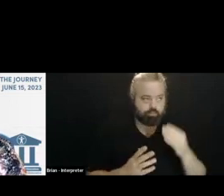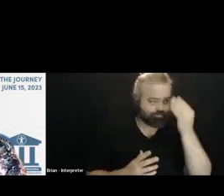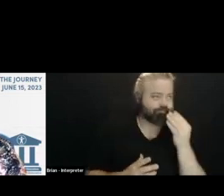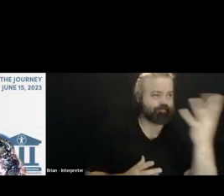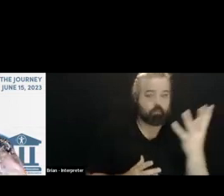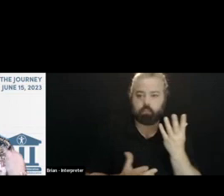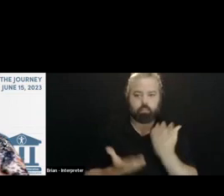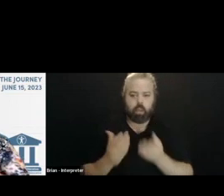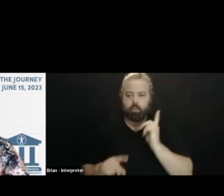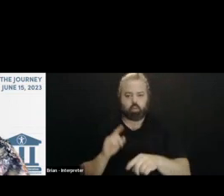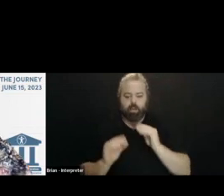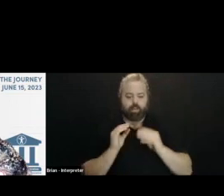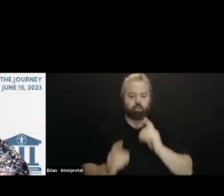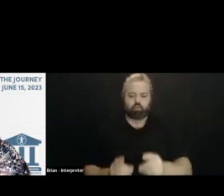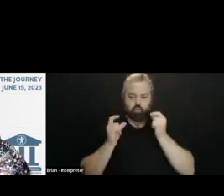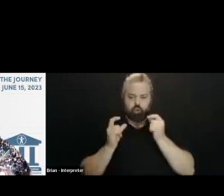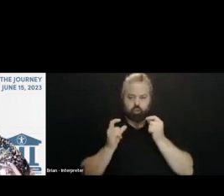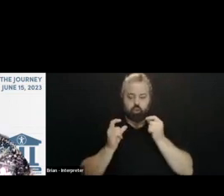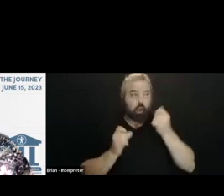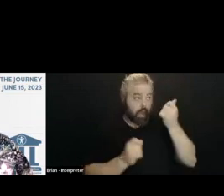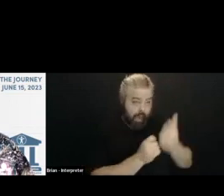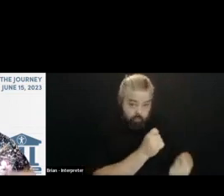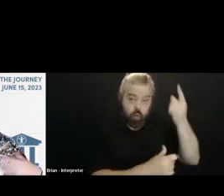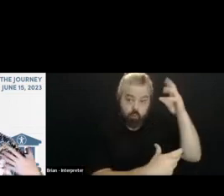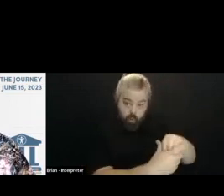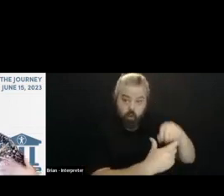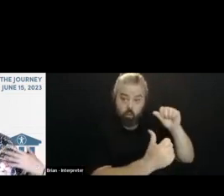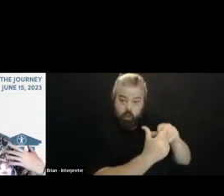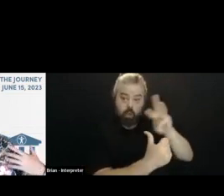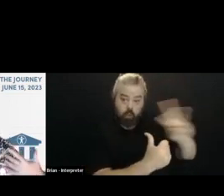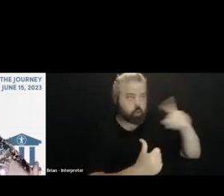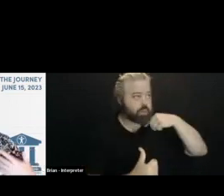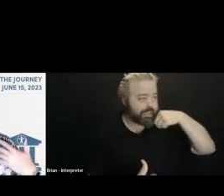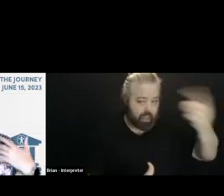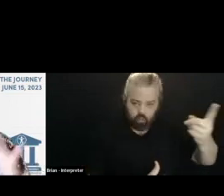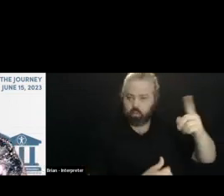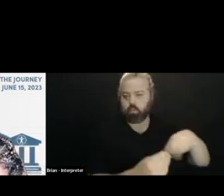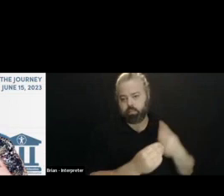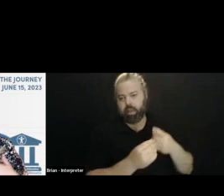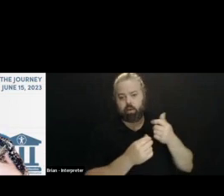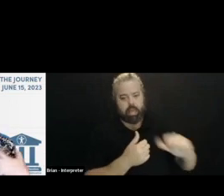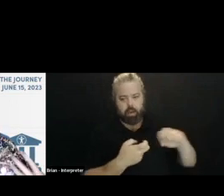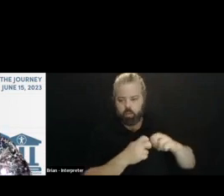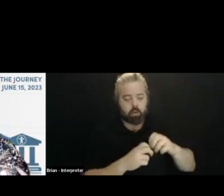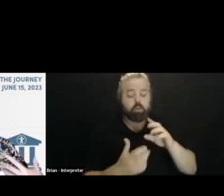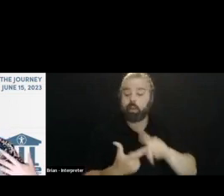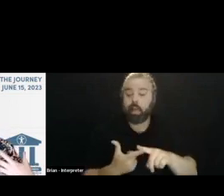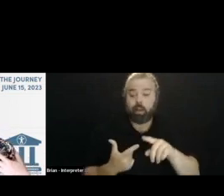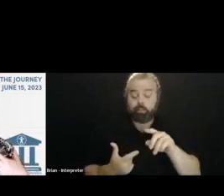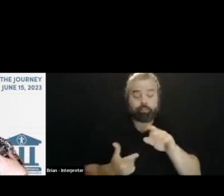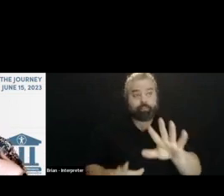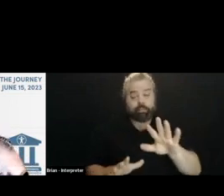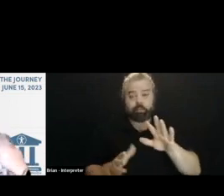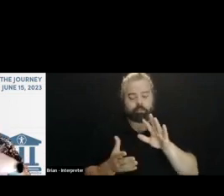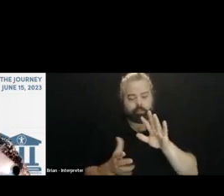site, everyone involved in the site about the issues. That way, heaven forbid, if you do get a complaint